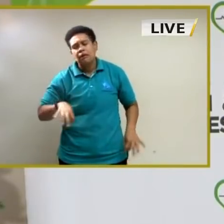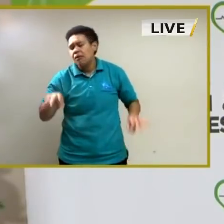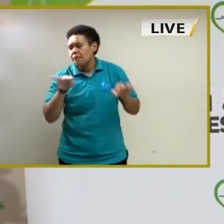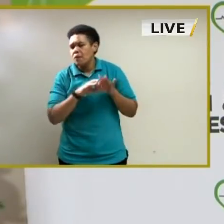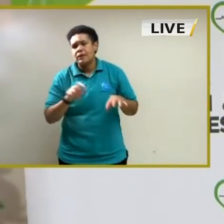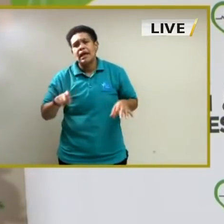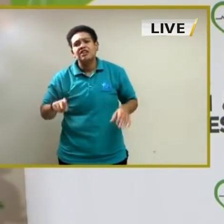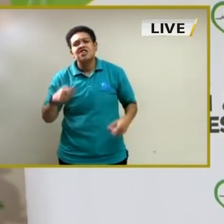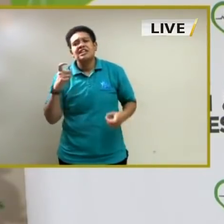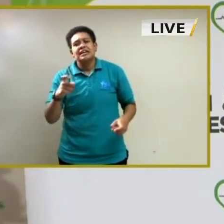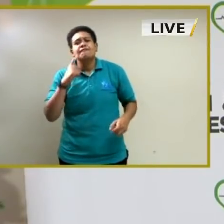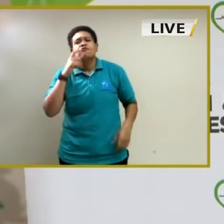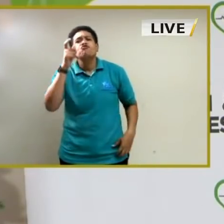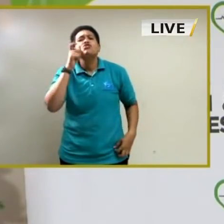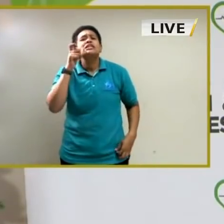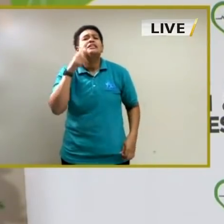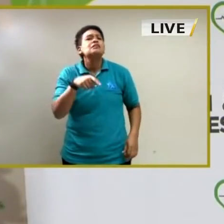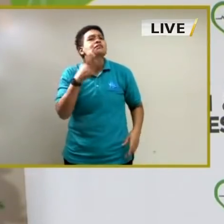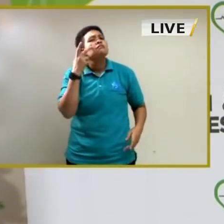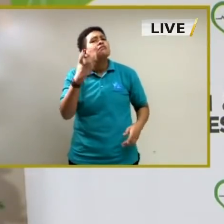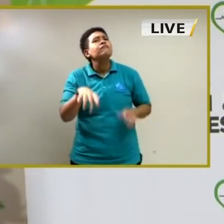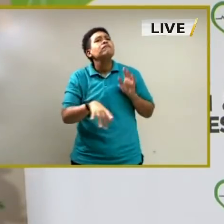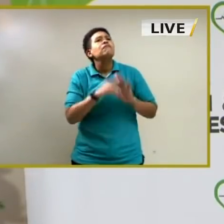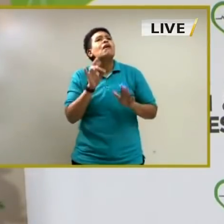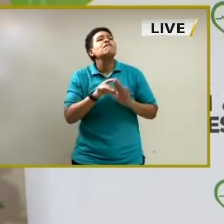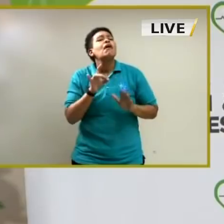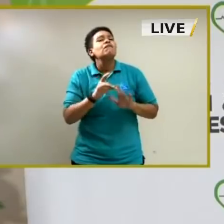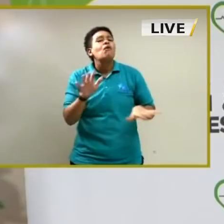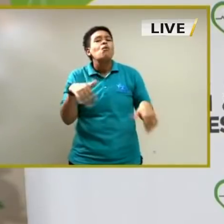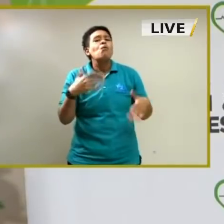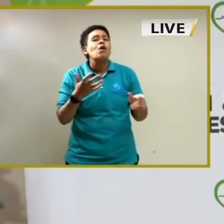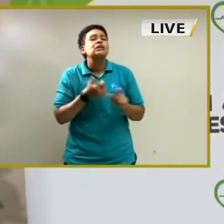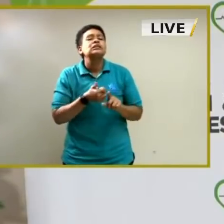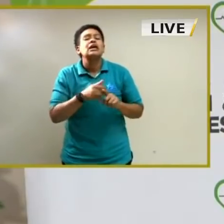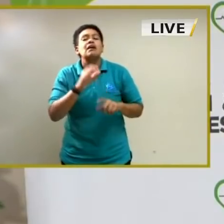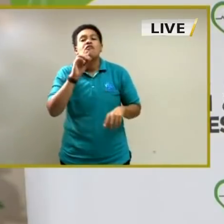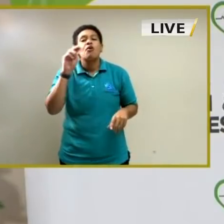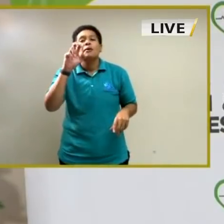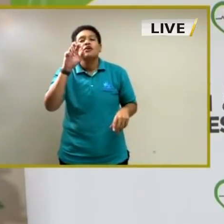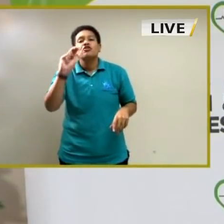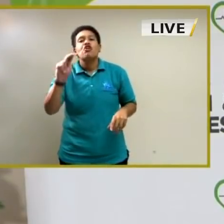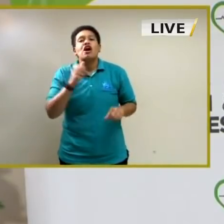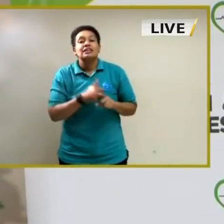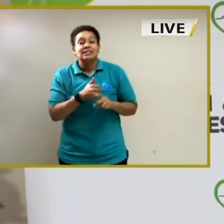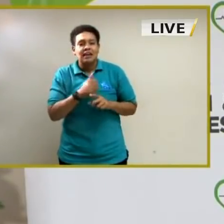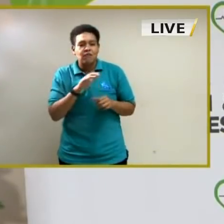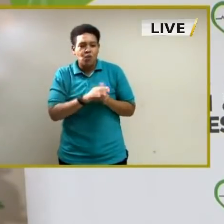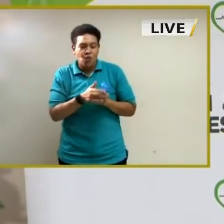given the recent discovery of the Omicron strain,